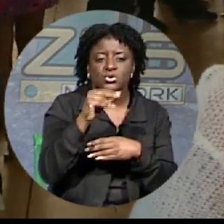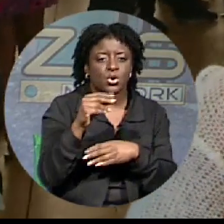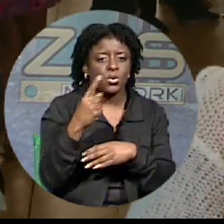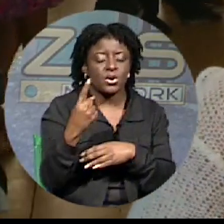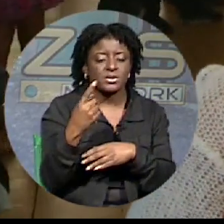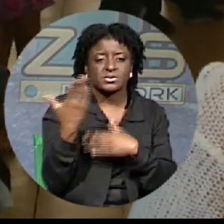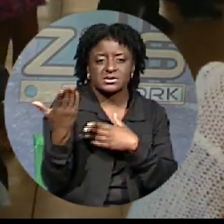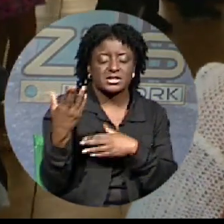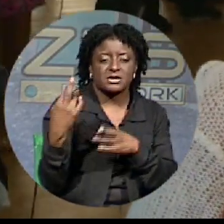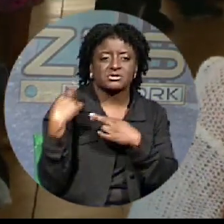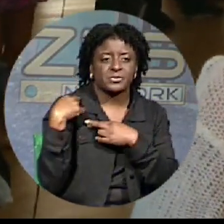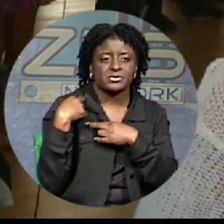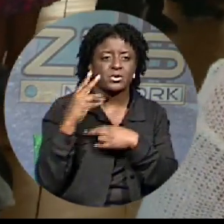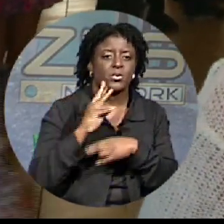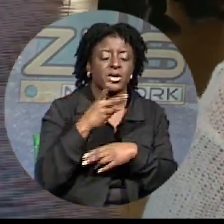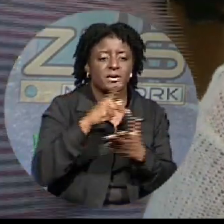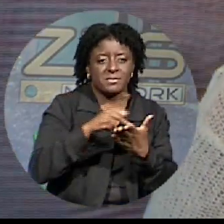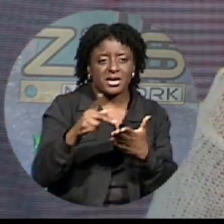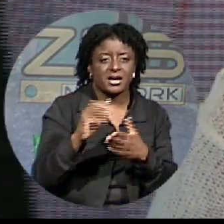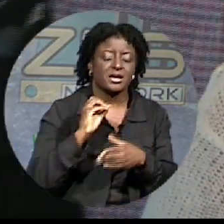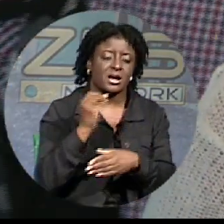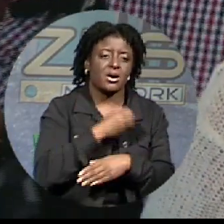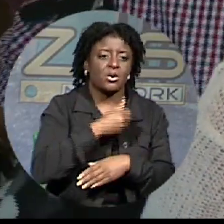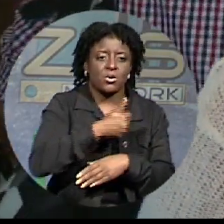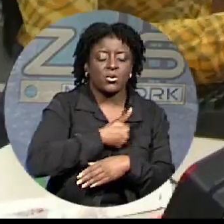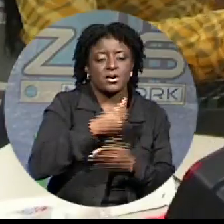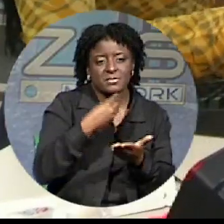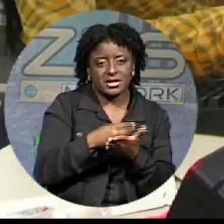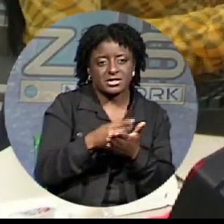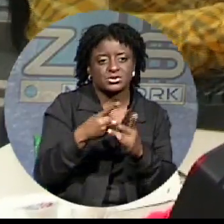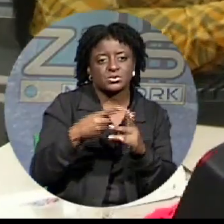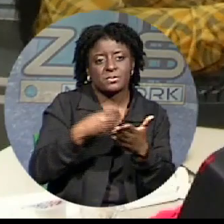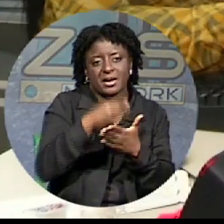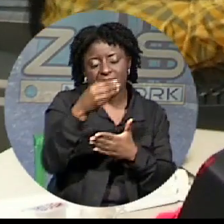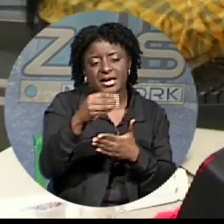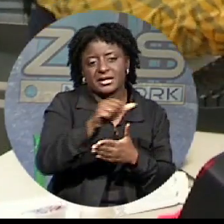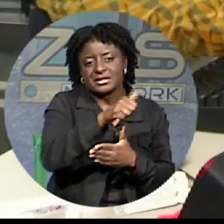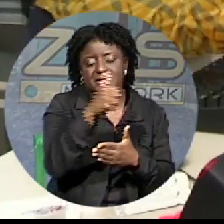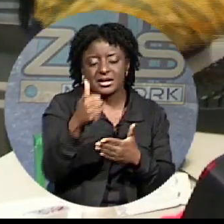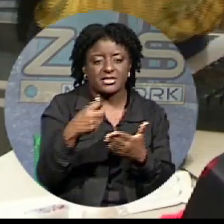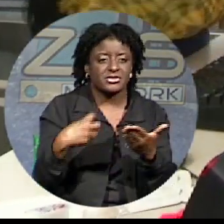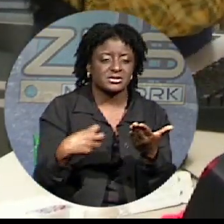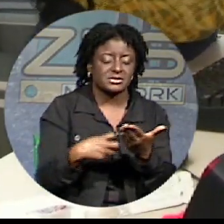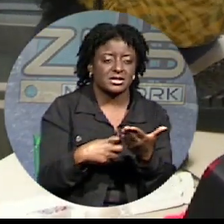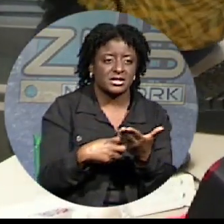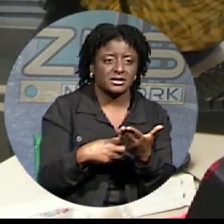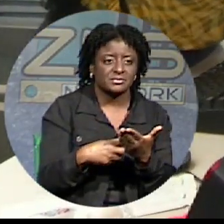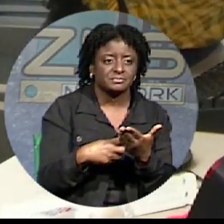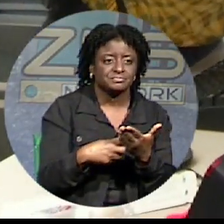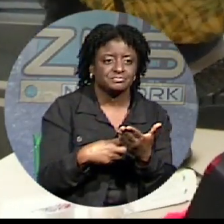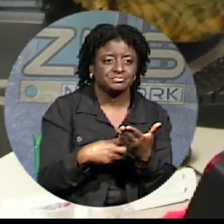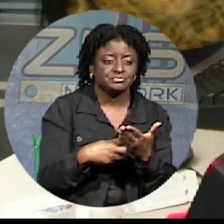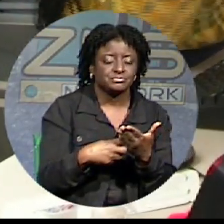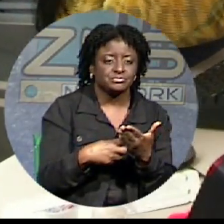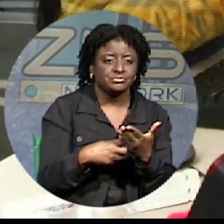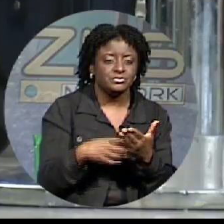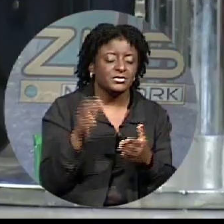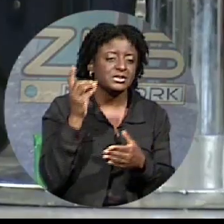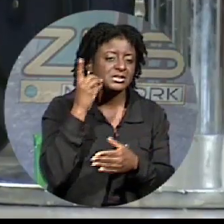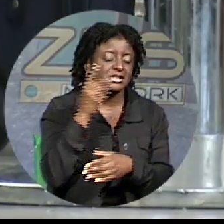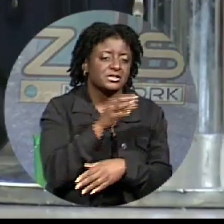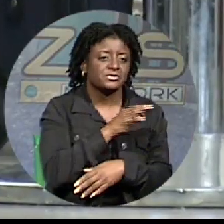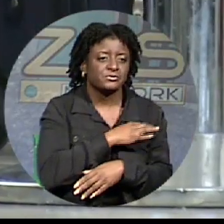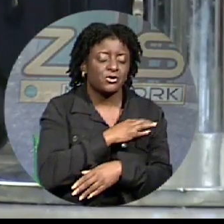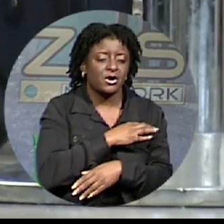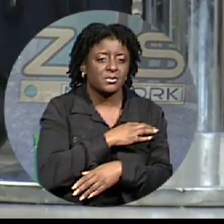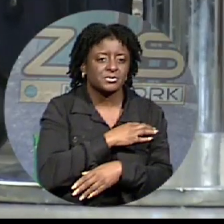and paying our own money to buy another flight on American. The situation is similar for resident Vernice Forbes, who, like many others,